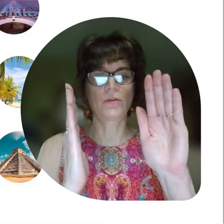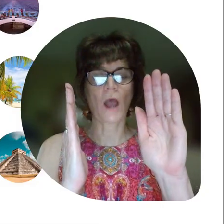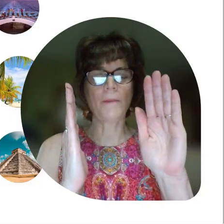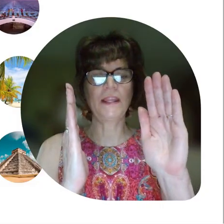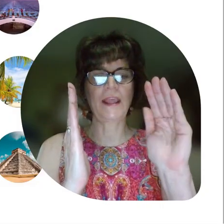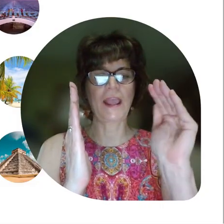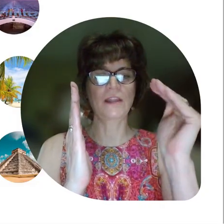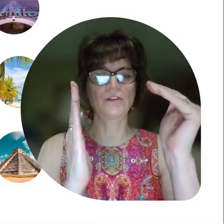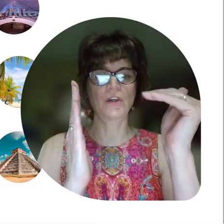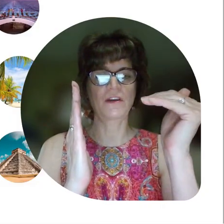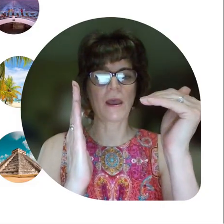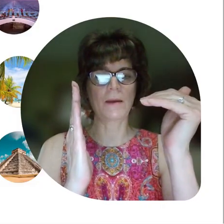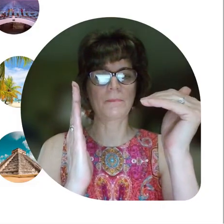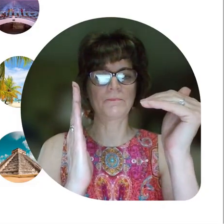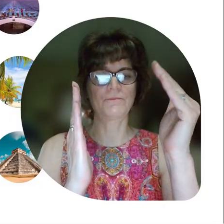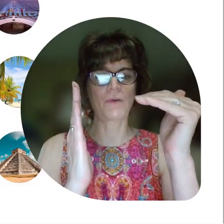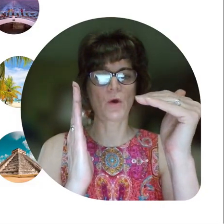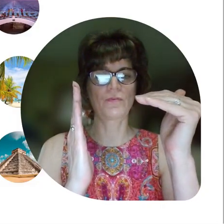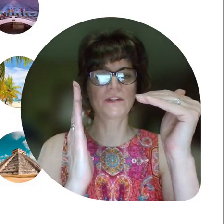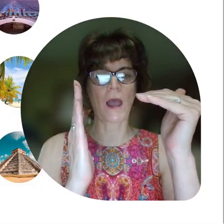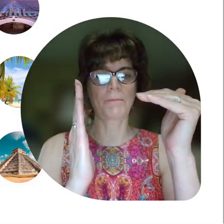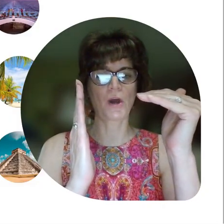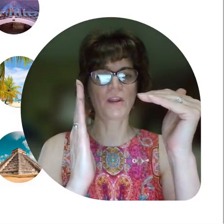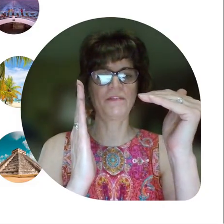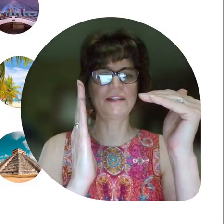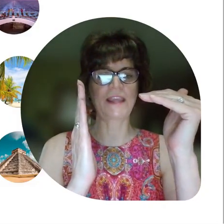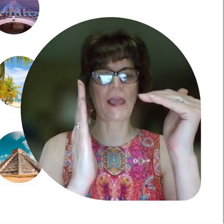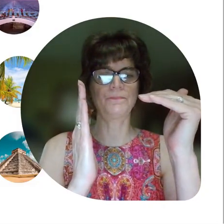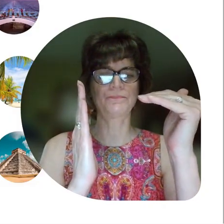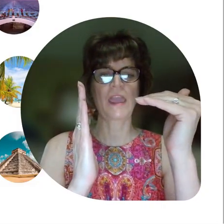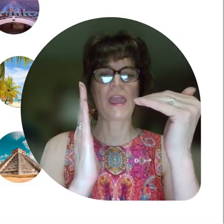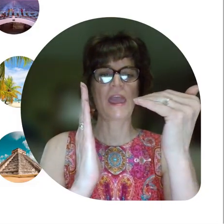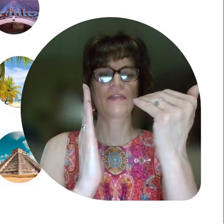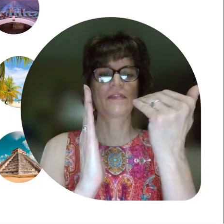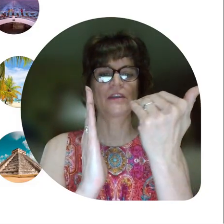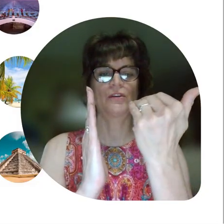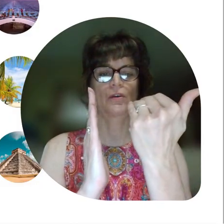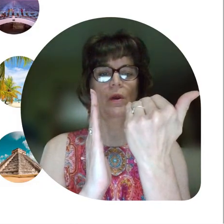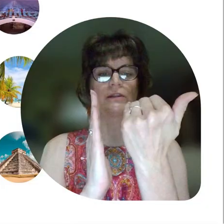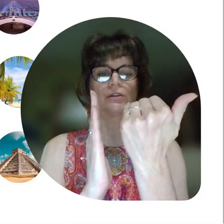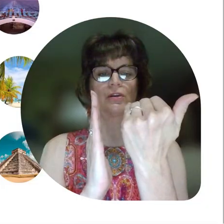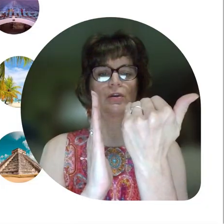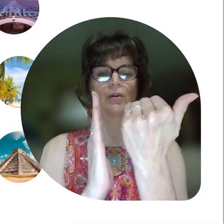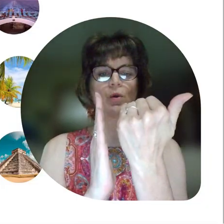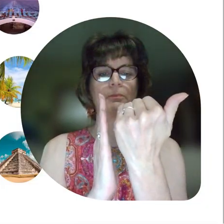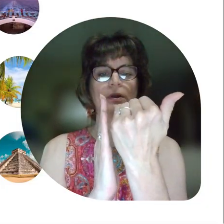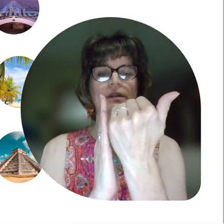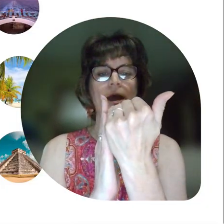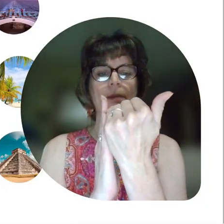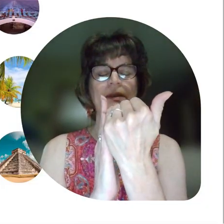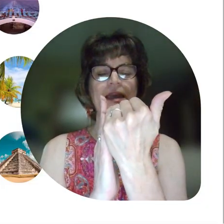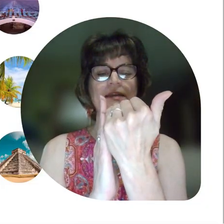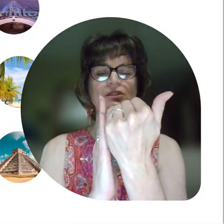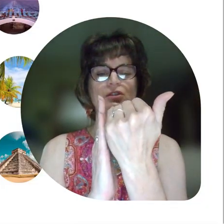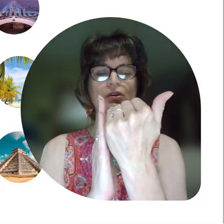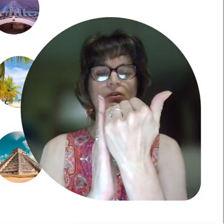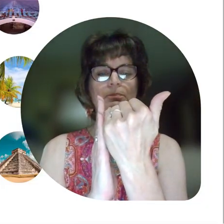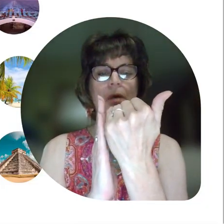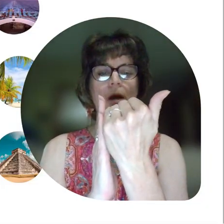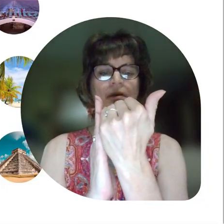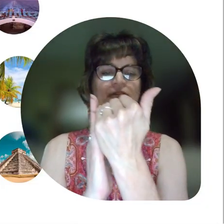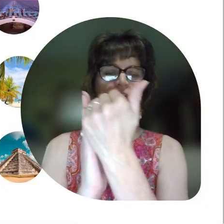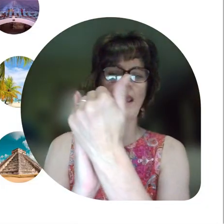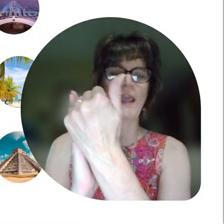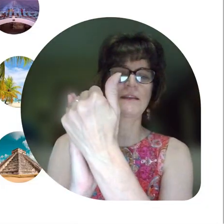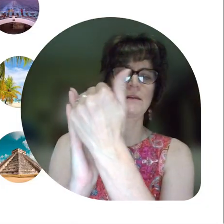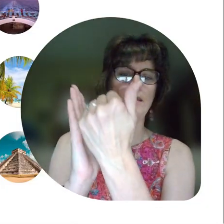your dominant hand, you're going to fold the top part of it down, and then you're going to put it up against your